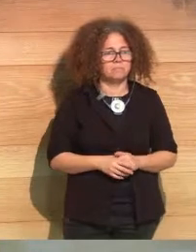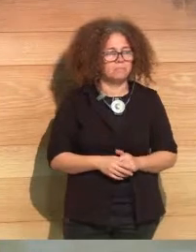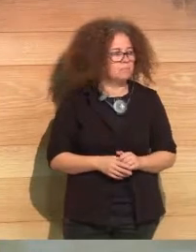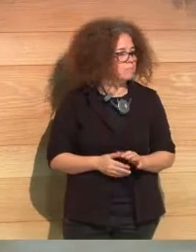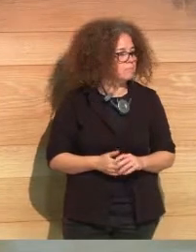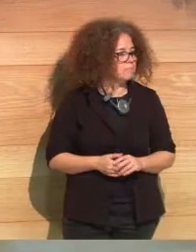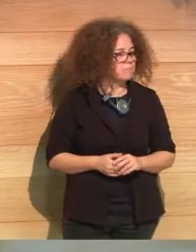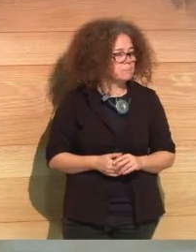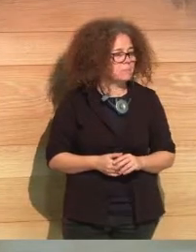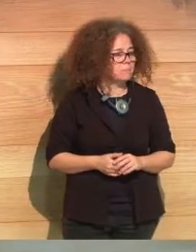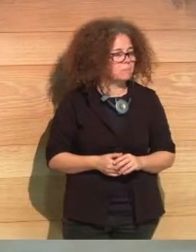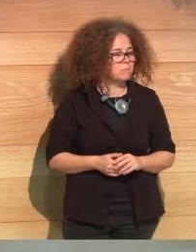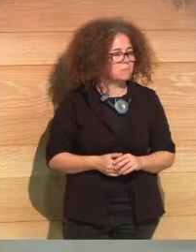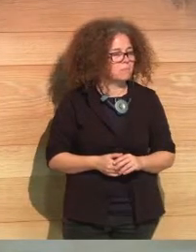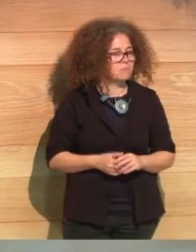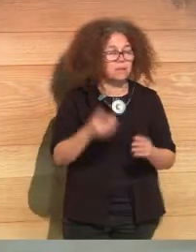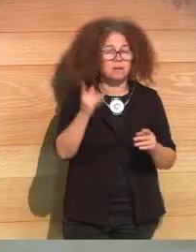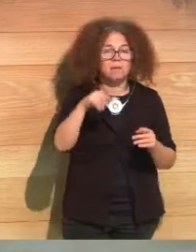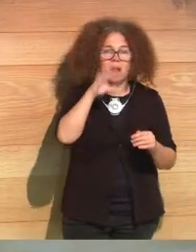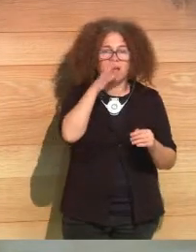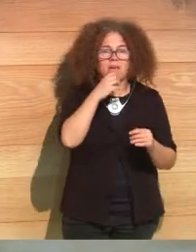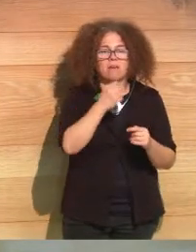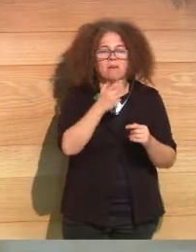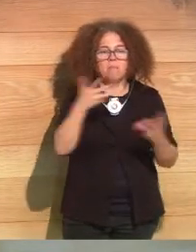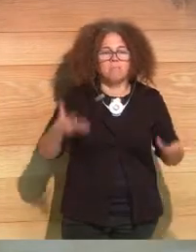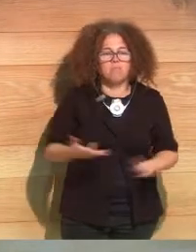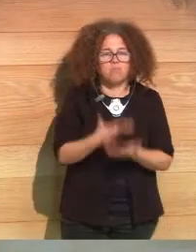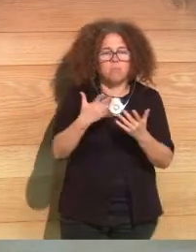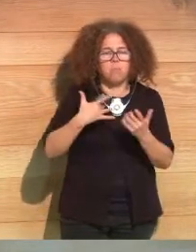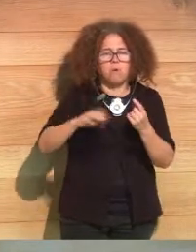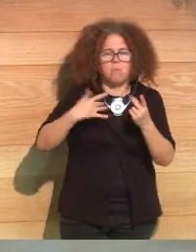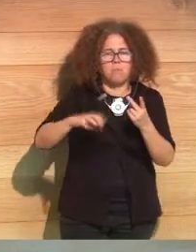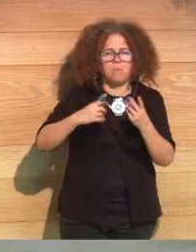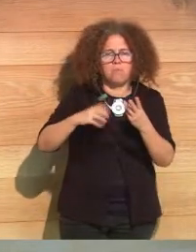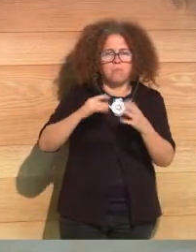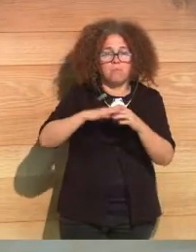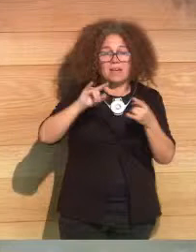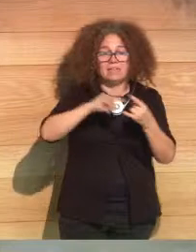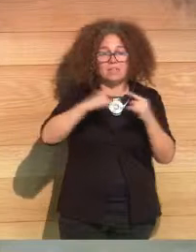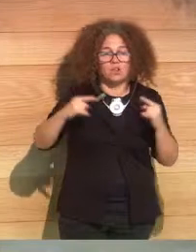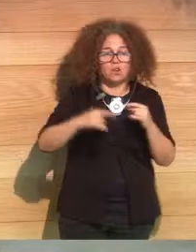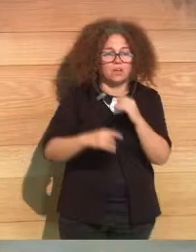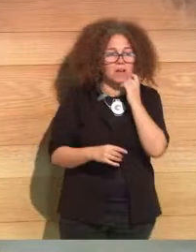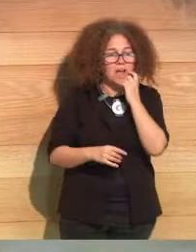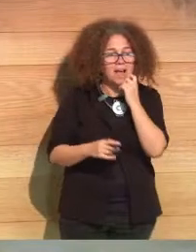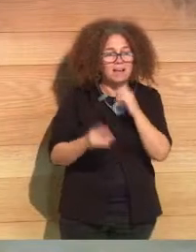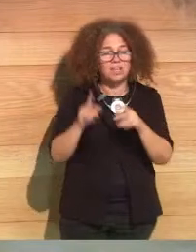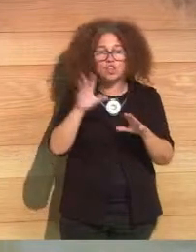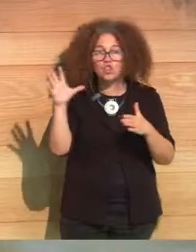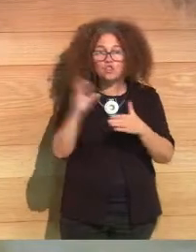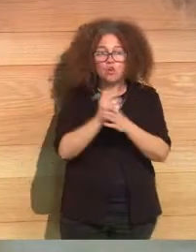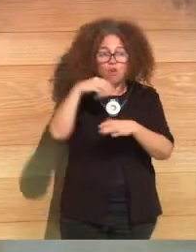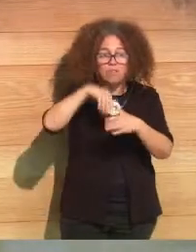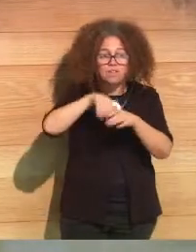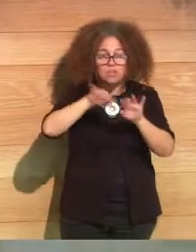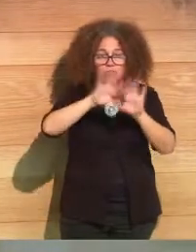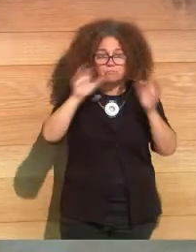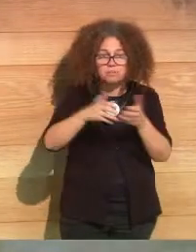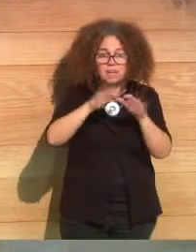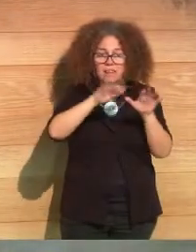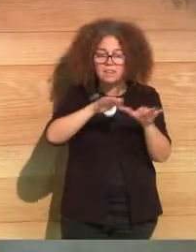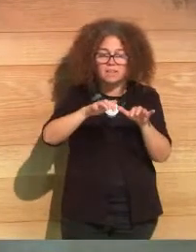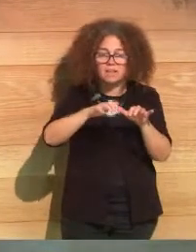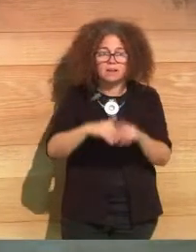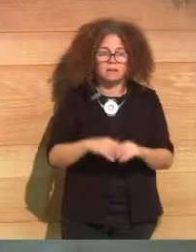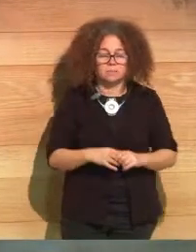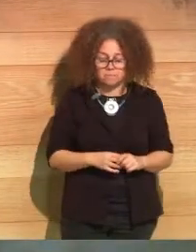in Passage Possibles, the fact of pushing the possibilities that technology offers, the possibility that digital tools